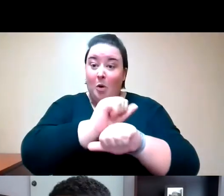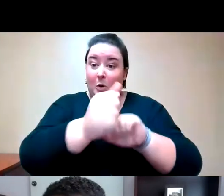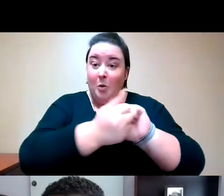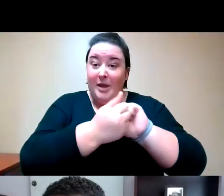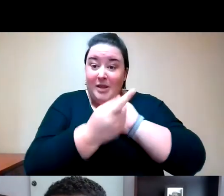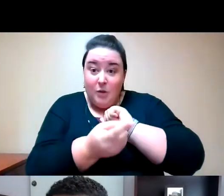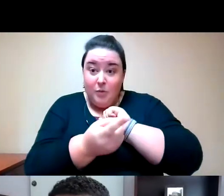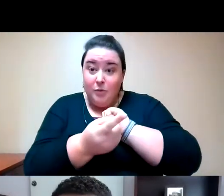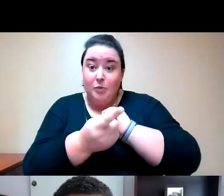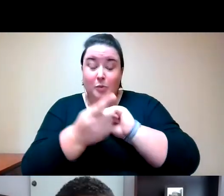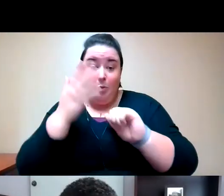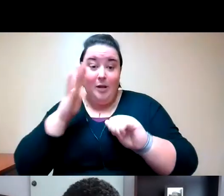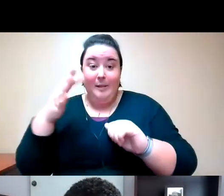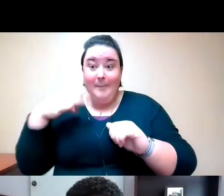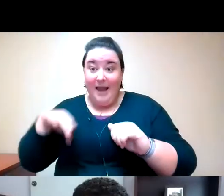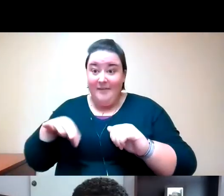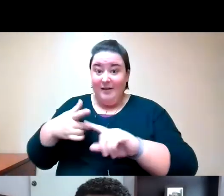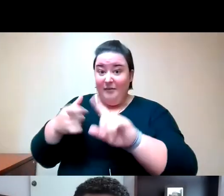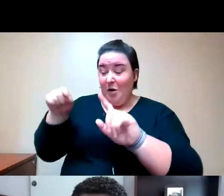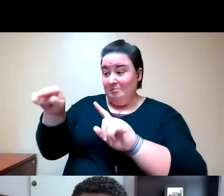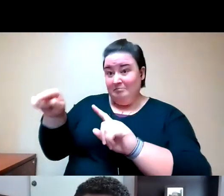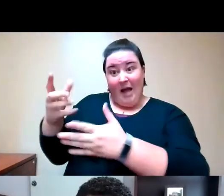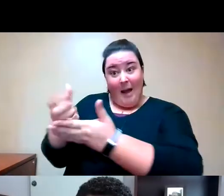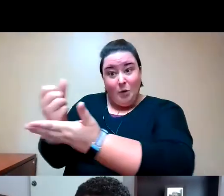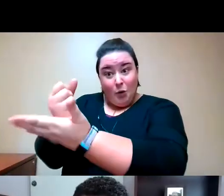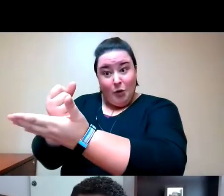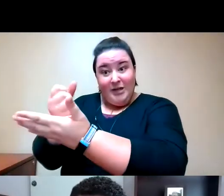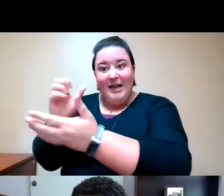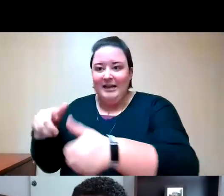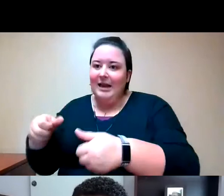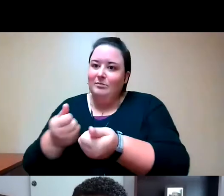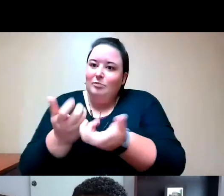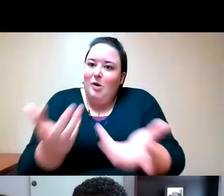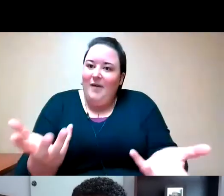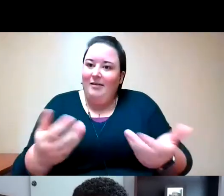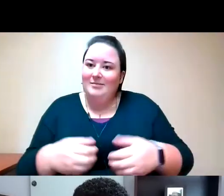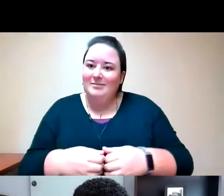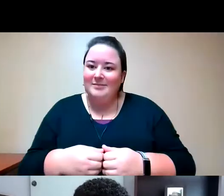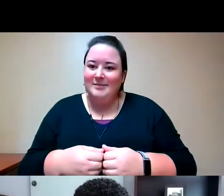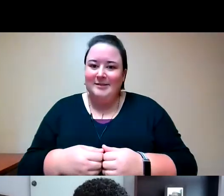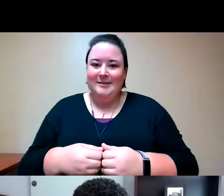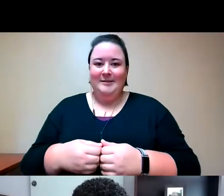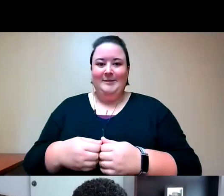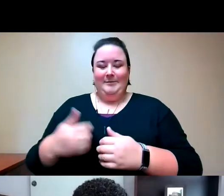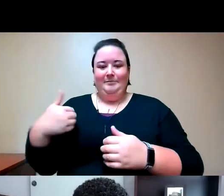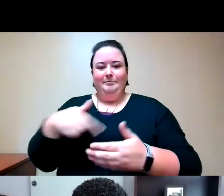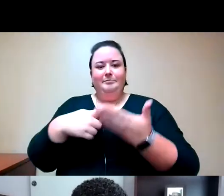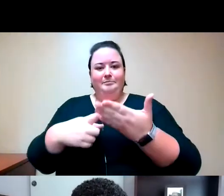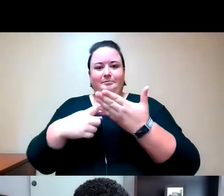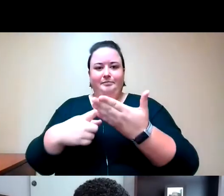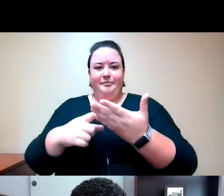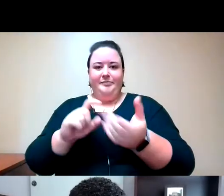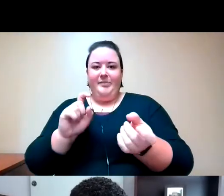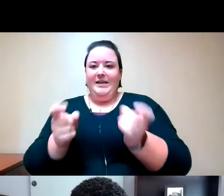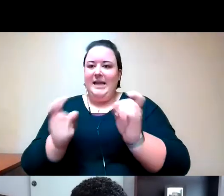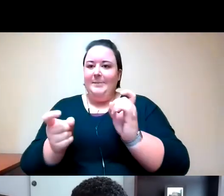benefit from some of these opportunities, we can make sure to provide those resources for them. Because we talk about adaptive sports, and I